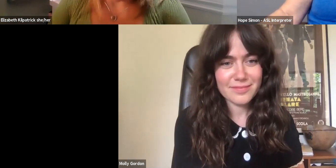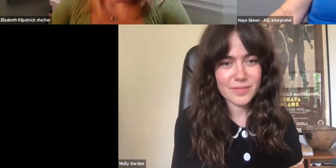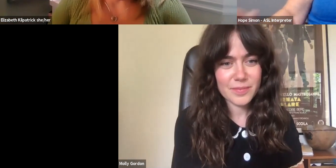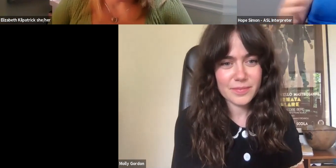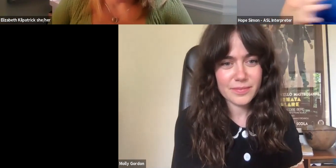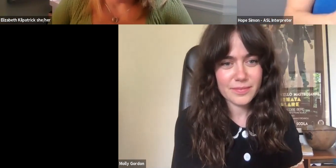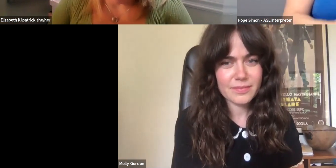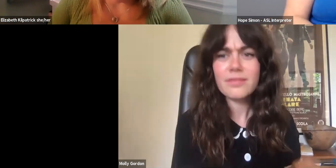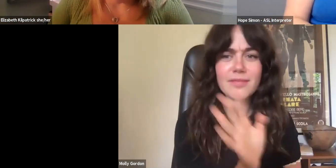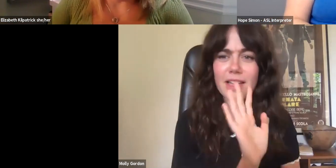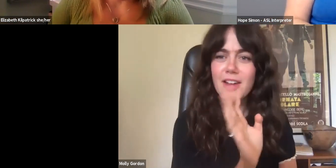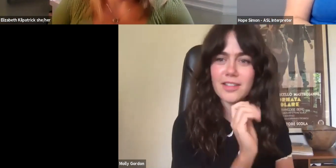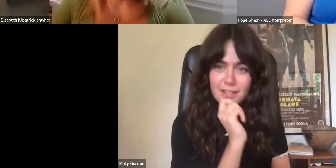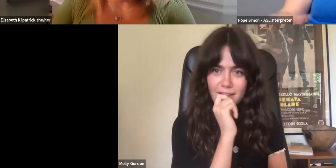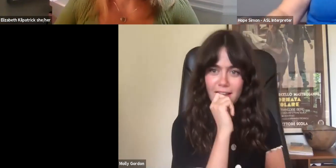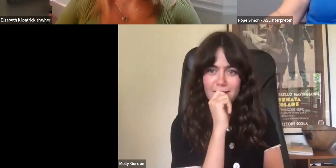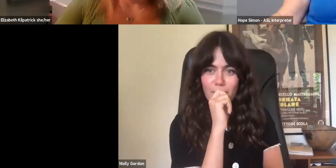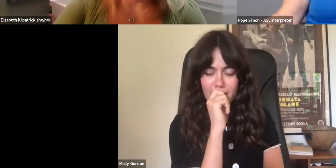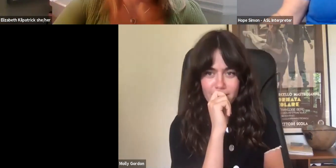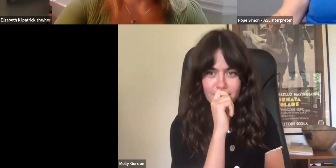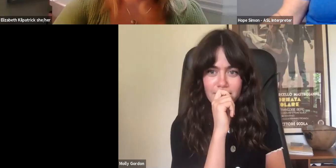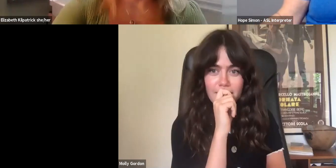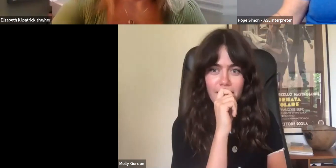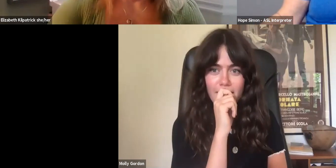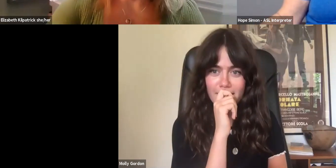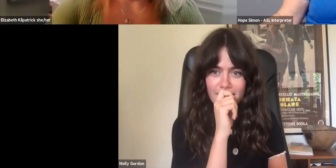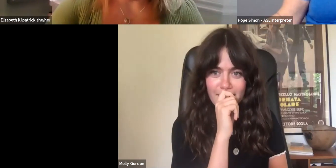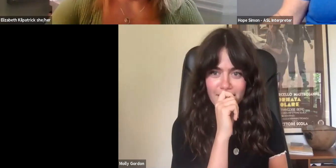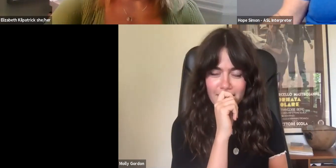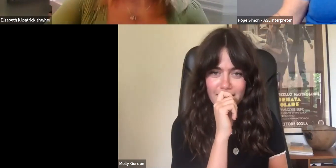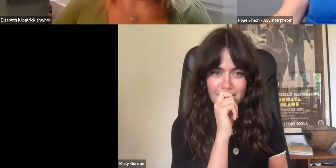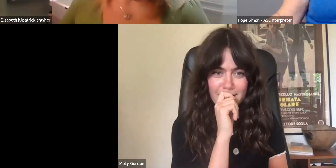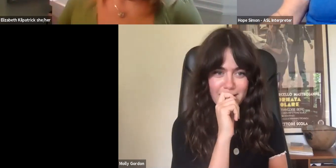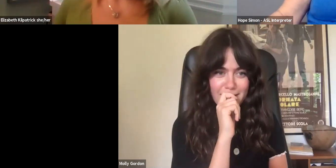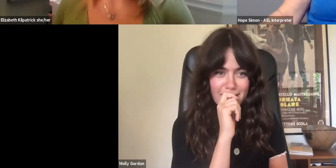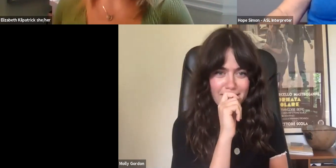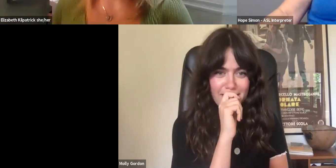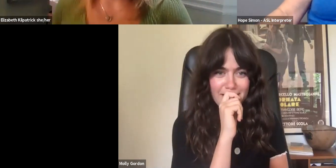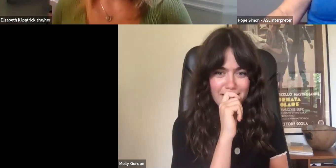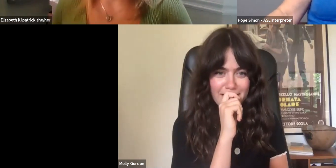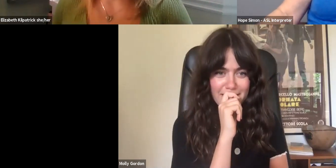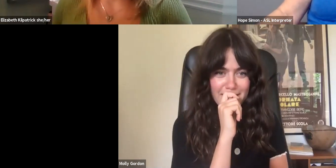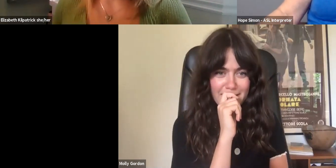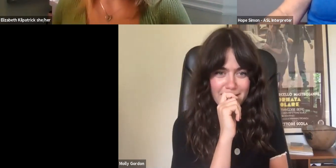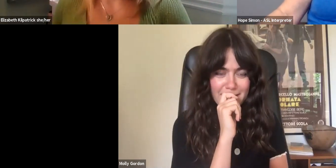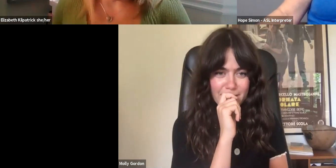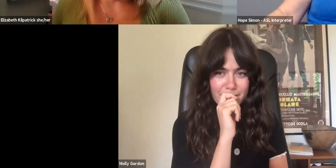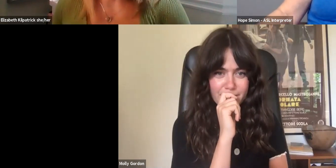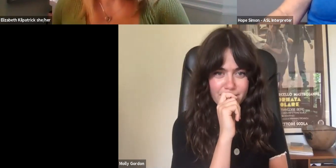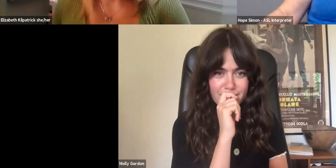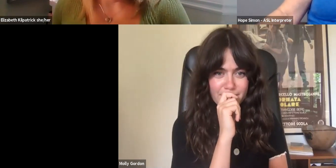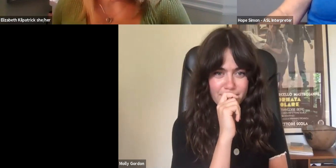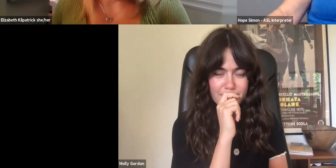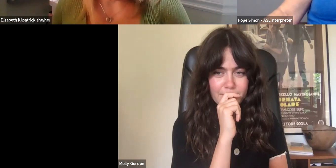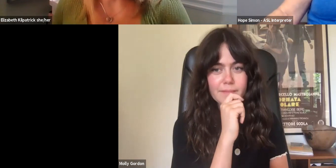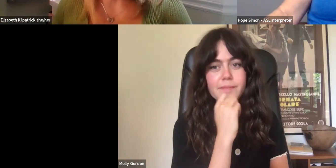want to wait to be effusive about it until Natalie gets on. So I will tell the people in our